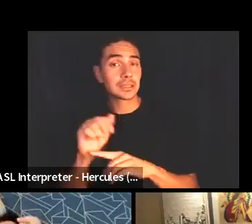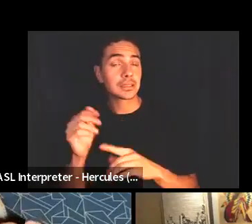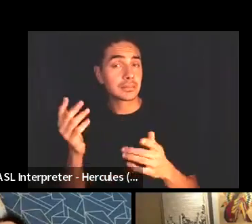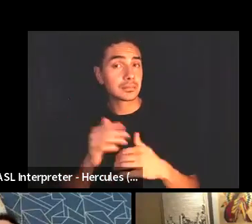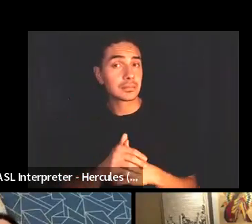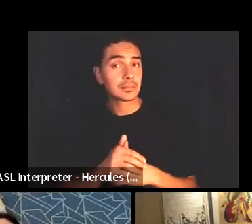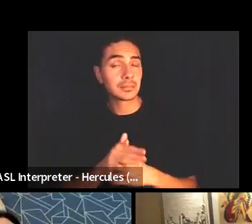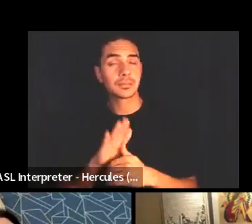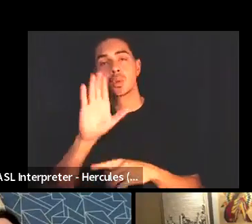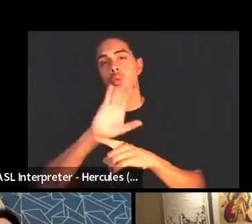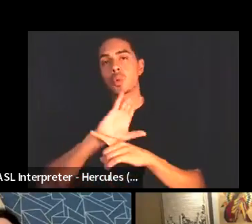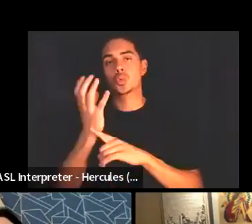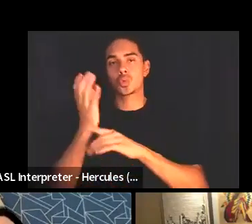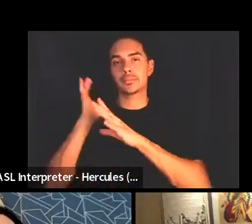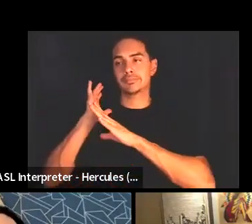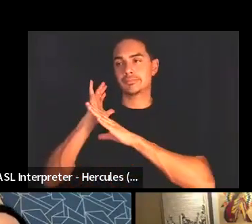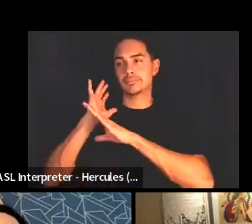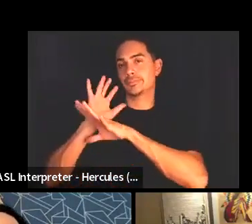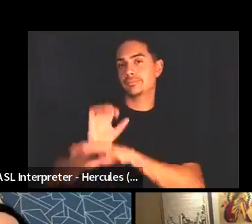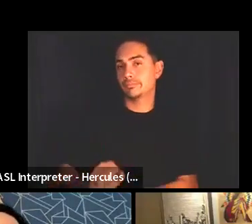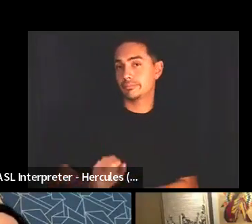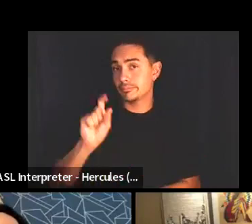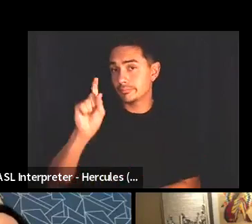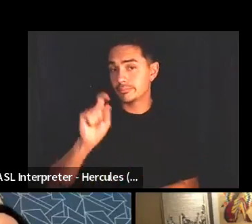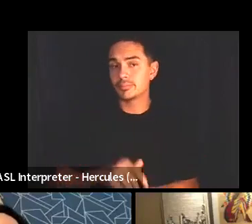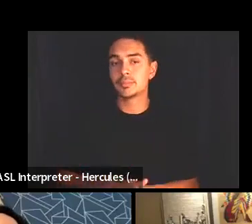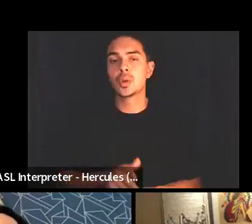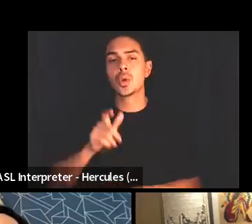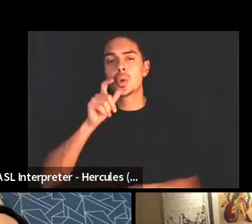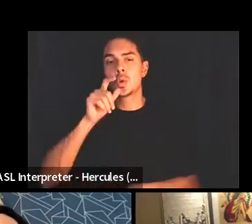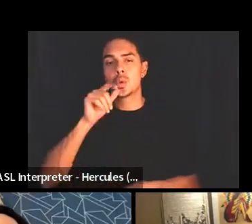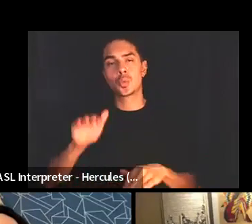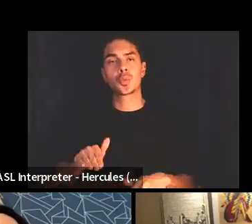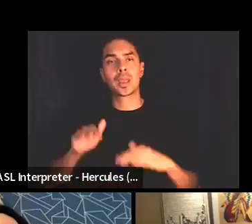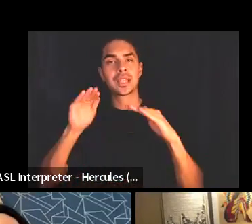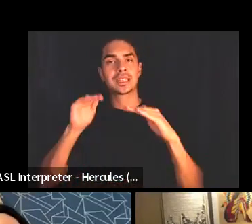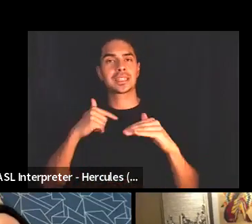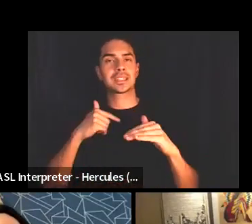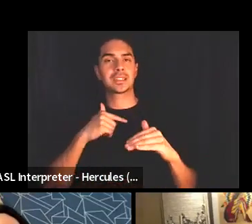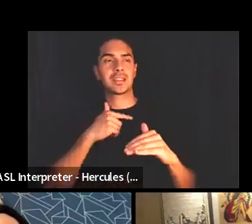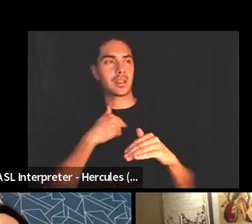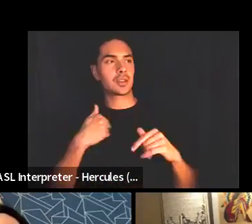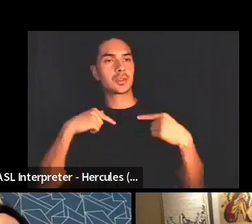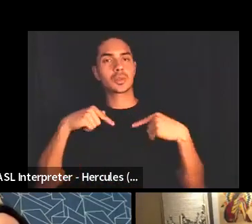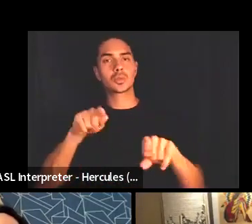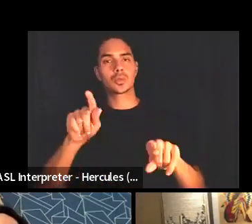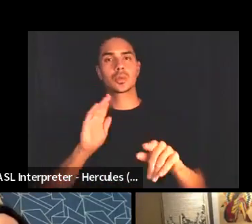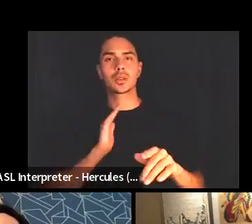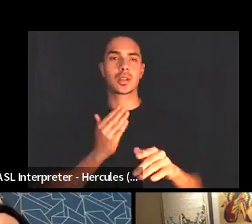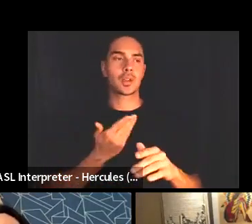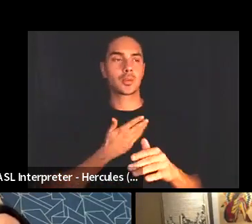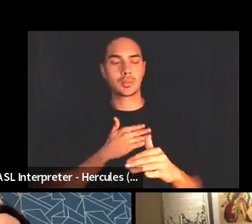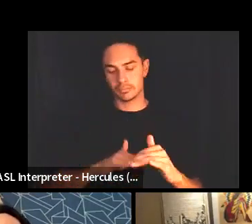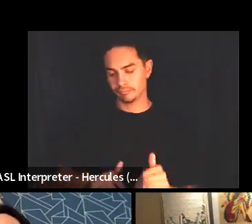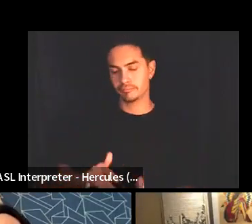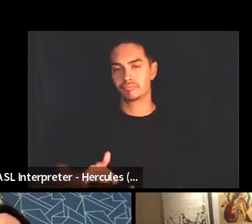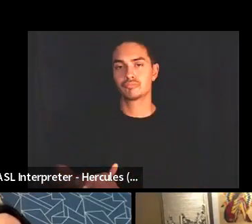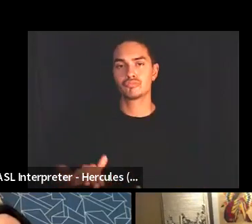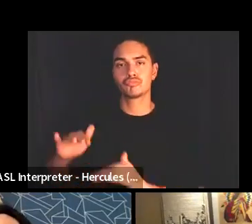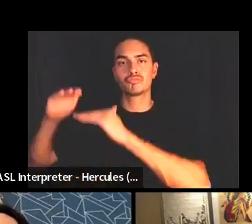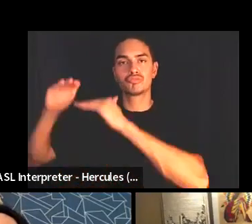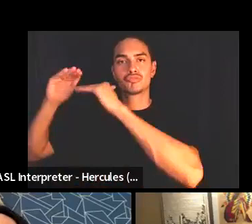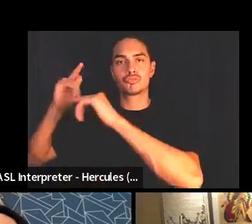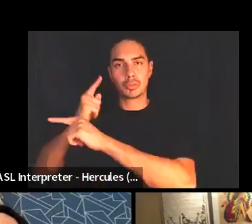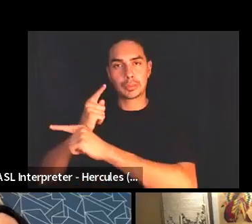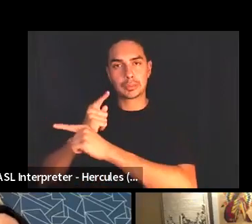to do with our, who raised us and our environment that we were raised in our ability to have compassion and patience for others, right?